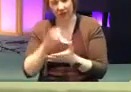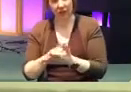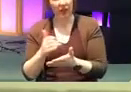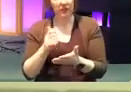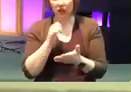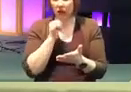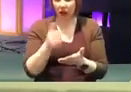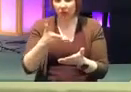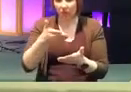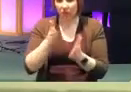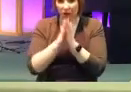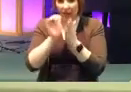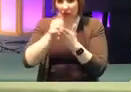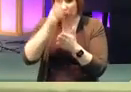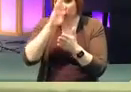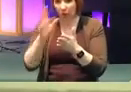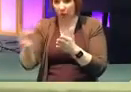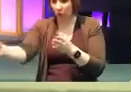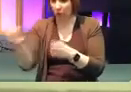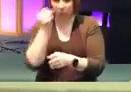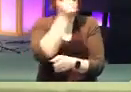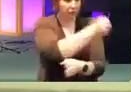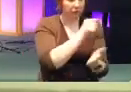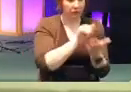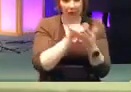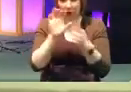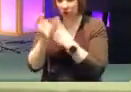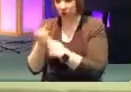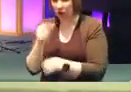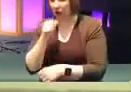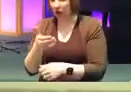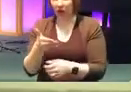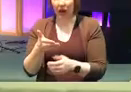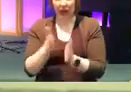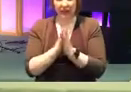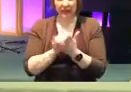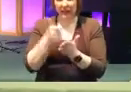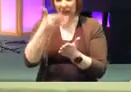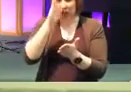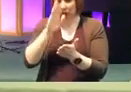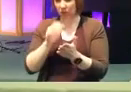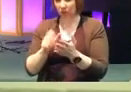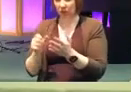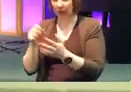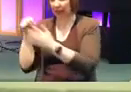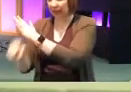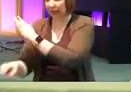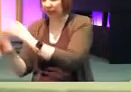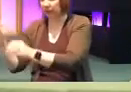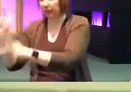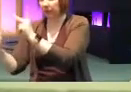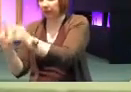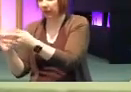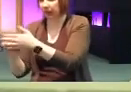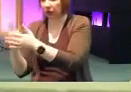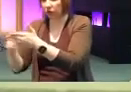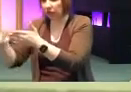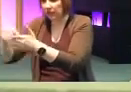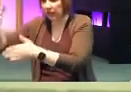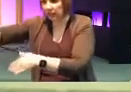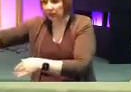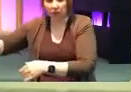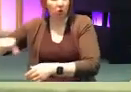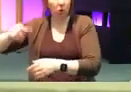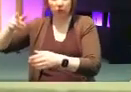God would remove them from the culture. They're not praying that God would kill the jailers and that God would wipe out the